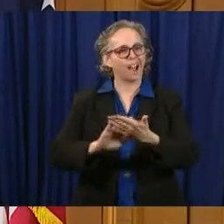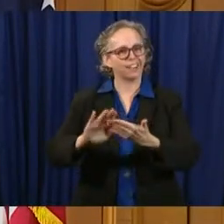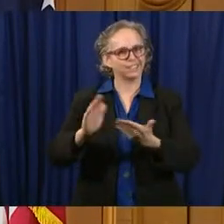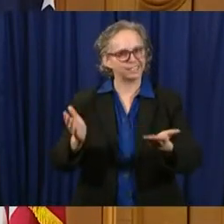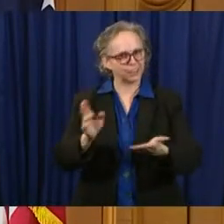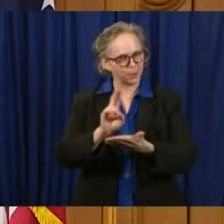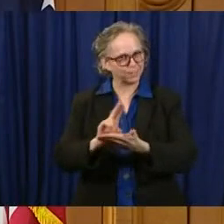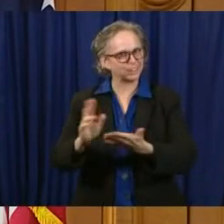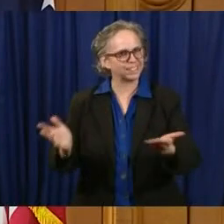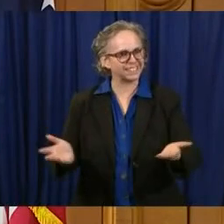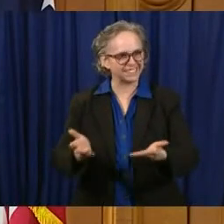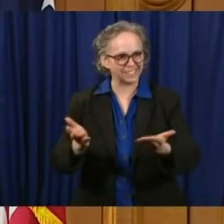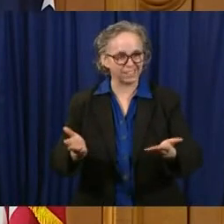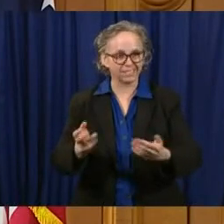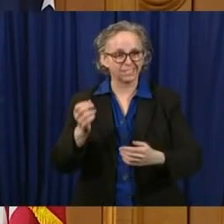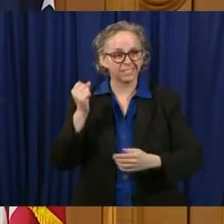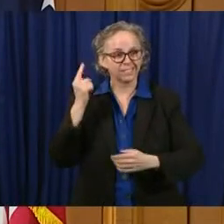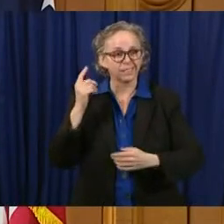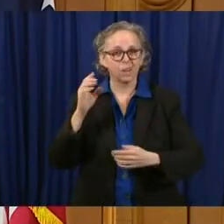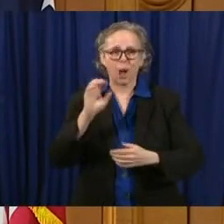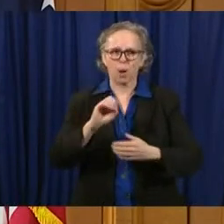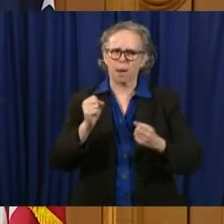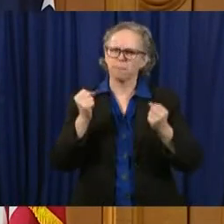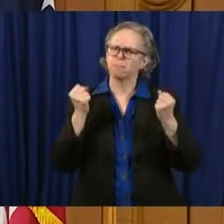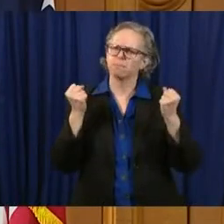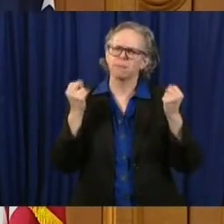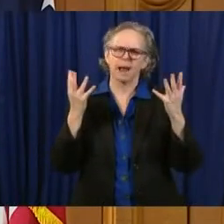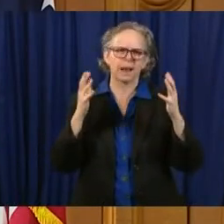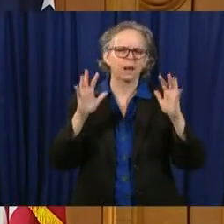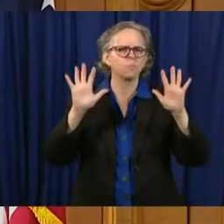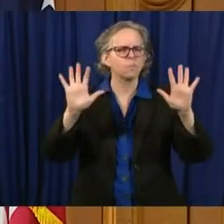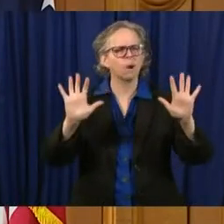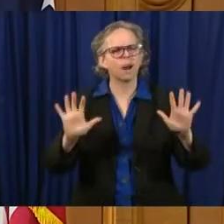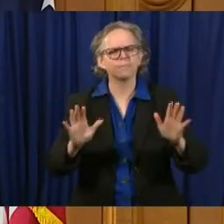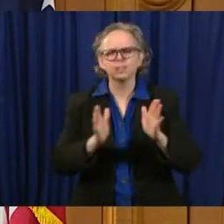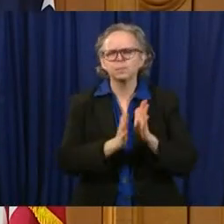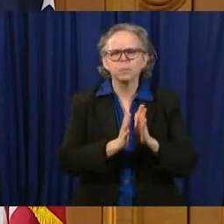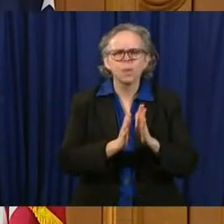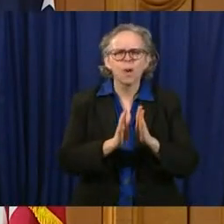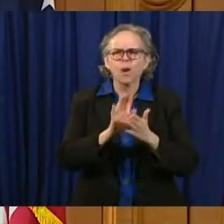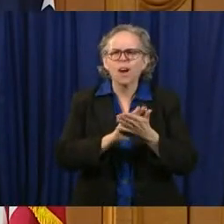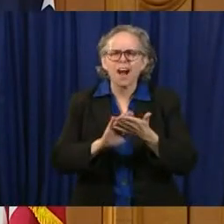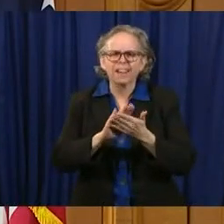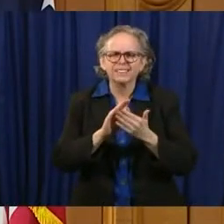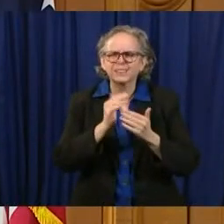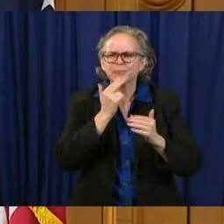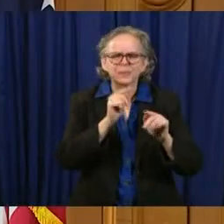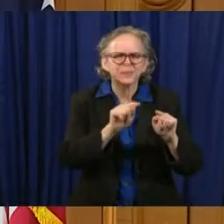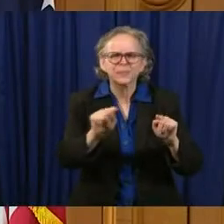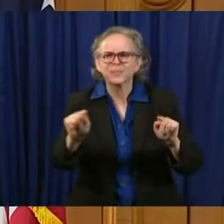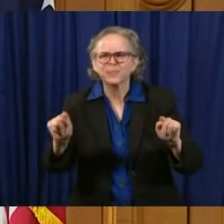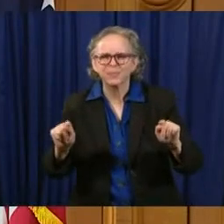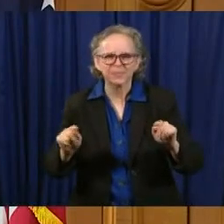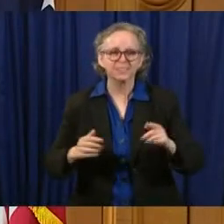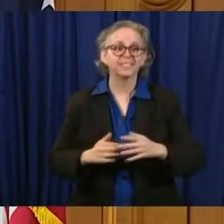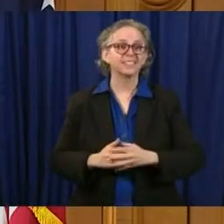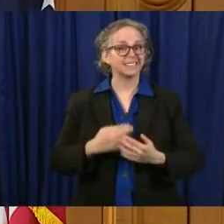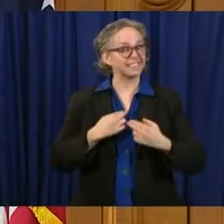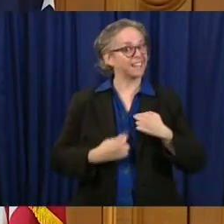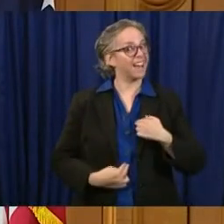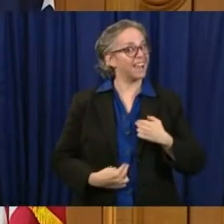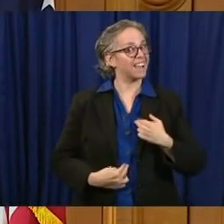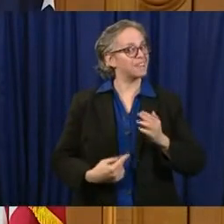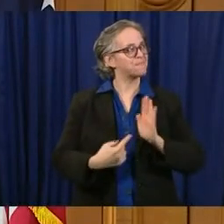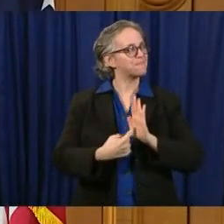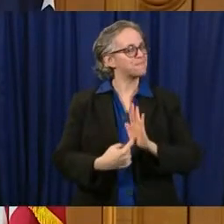Ohio has some amazing, wonderful, small colleges. This tie happens to be from